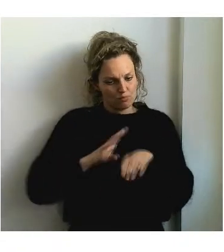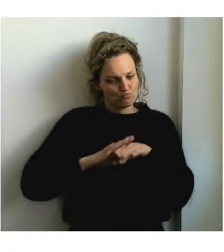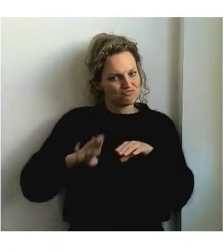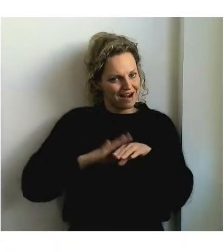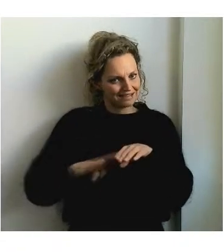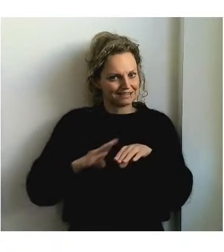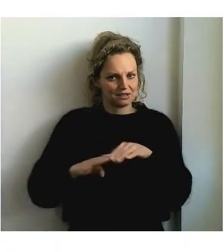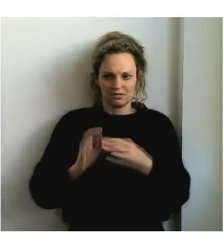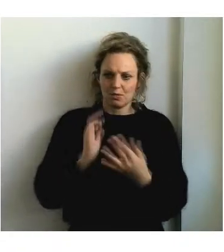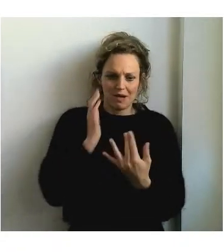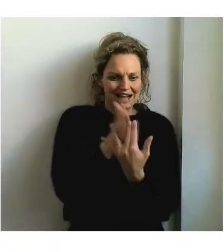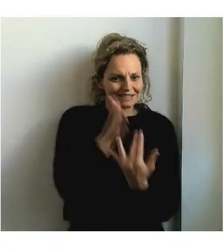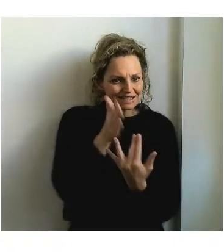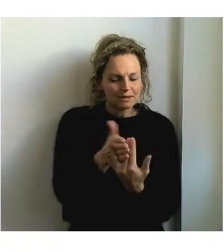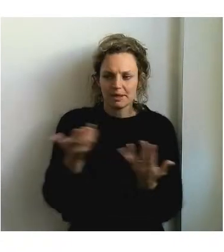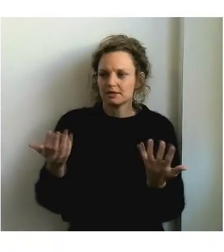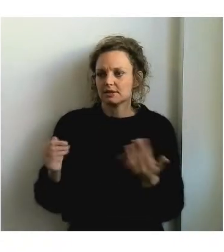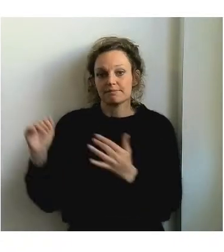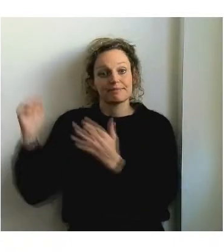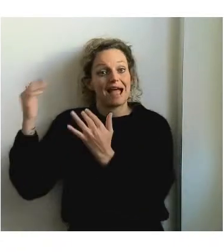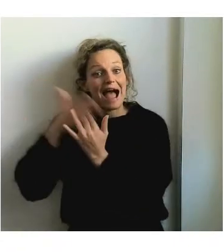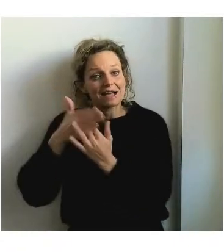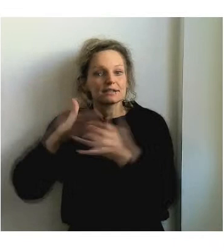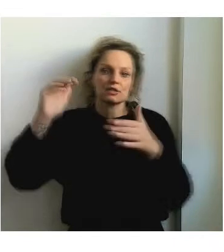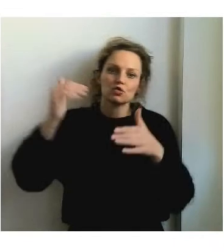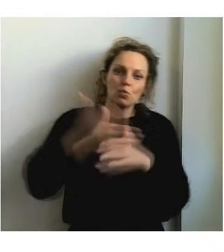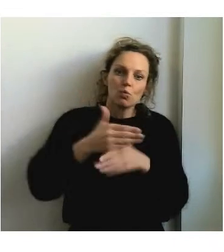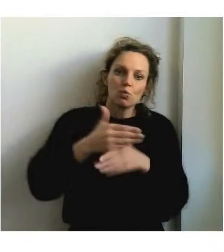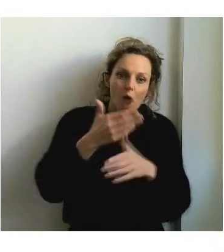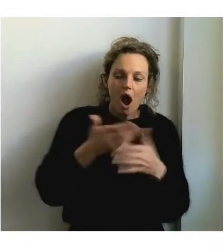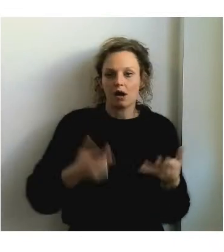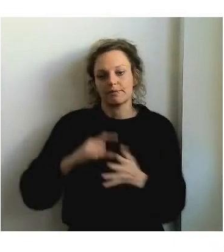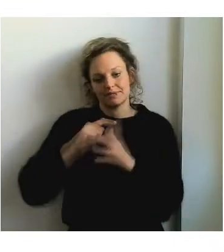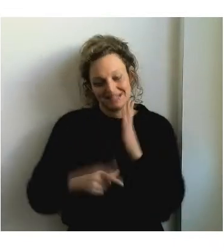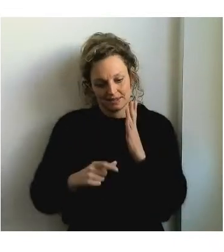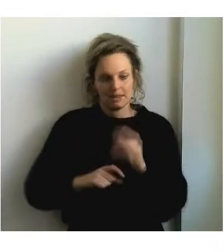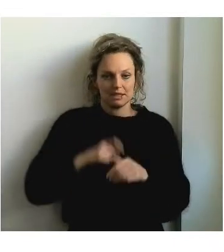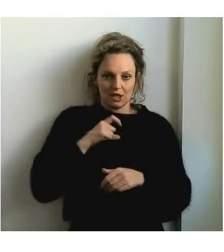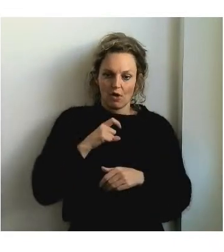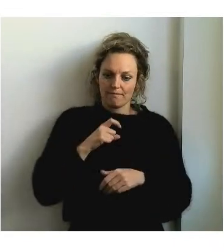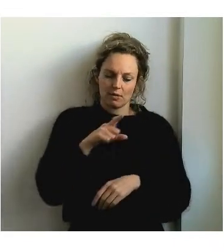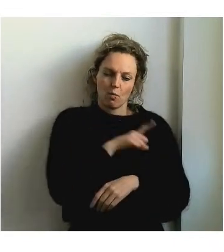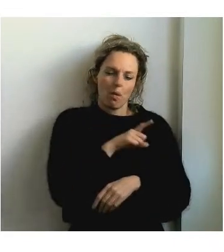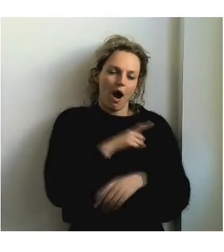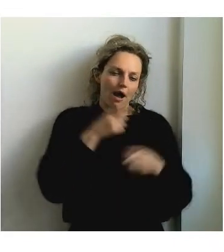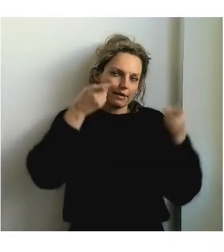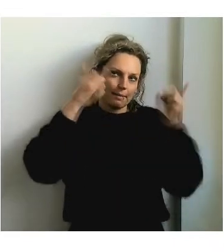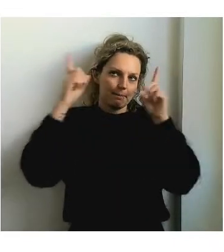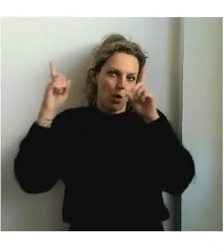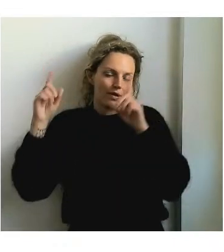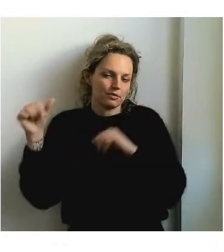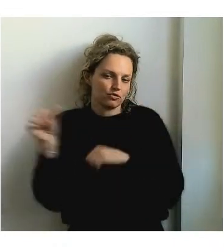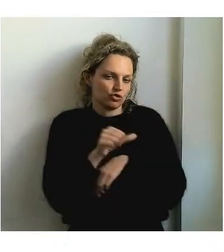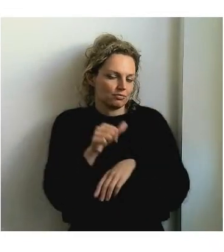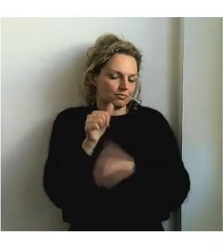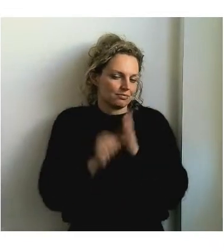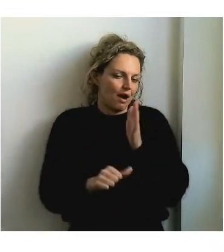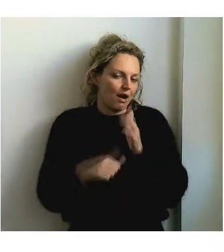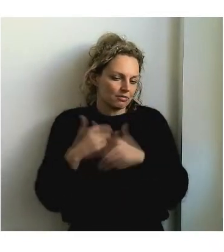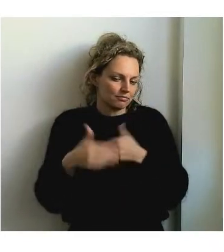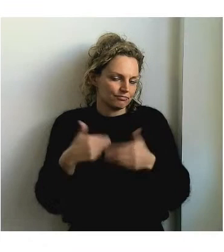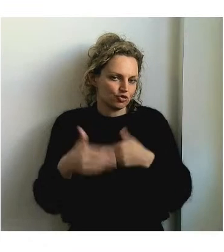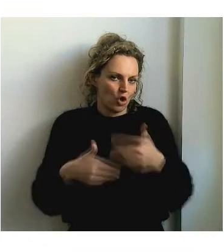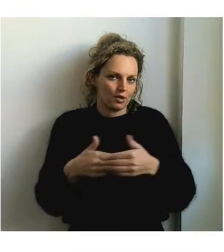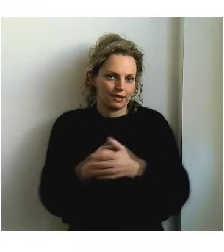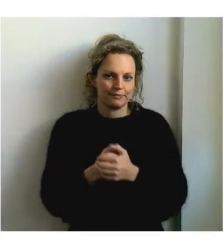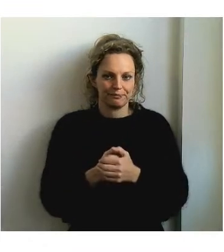work, disability confident, and why employers should start that journey. So that kind of takes me to the very